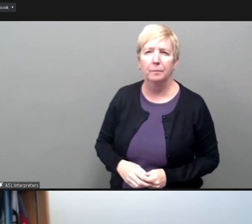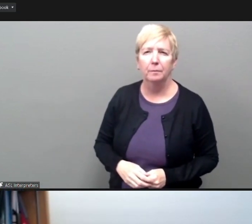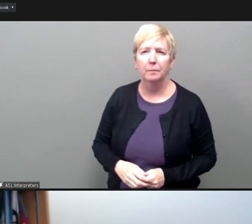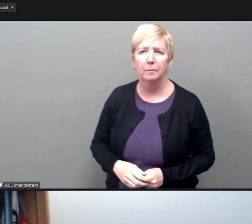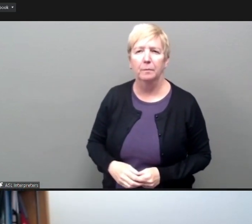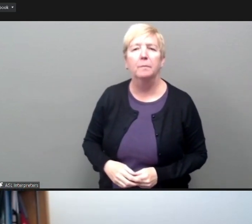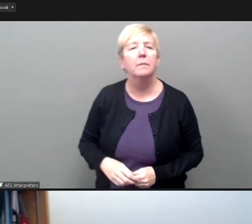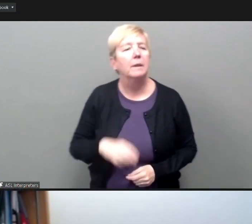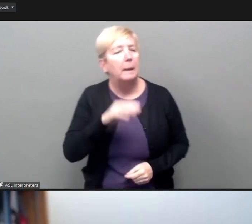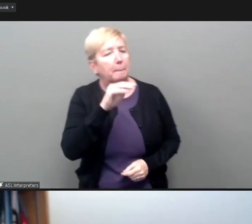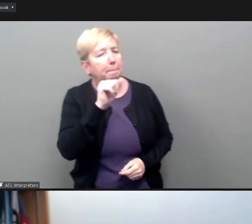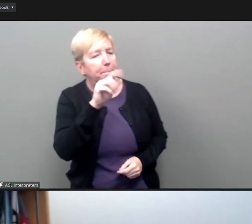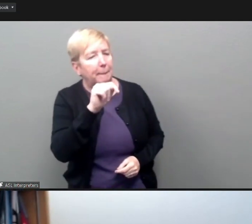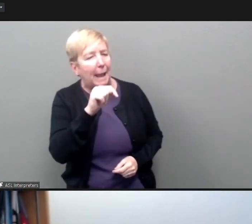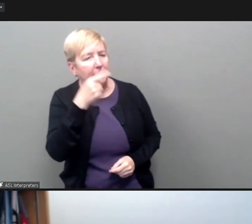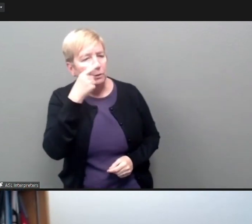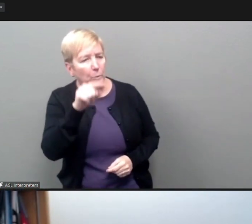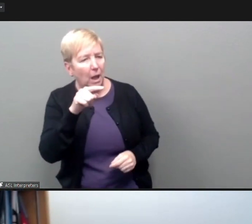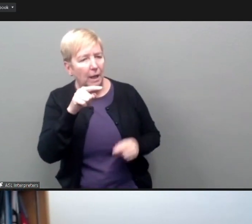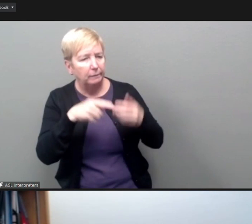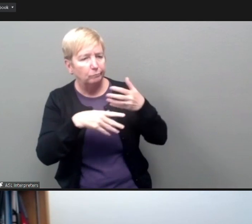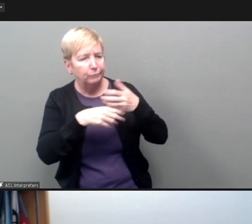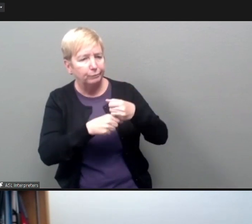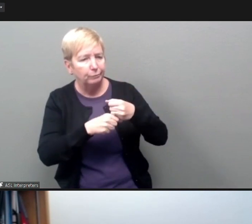the questions, so